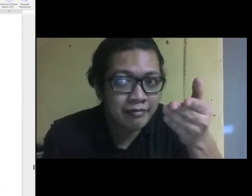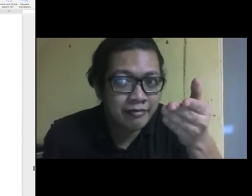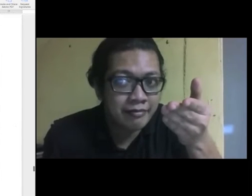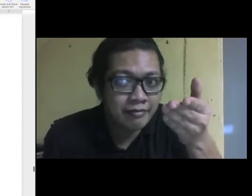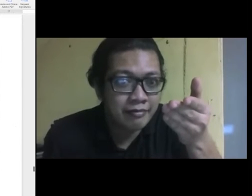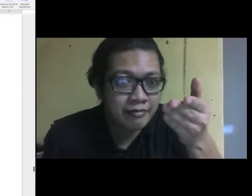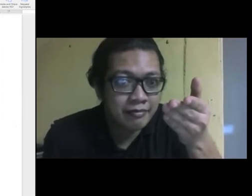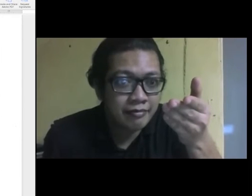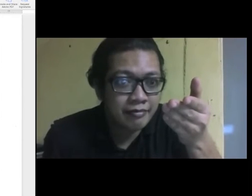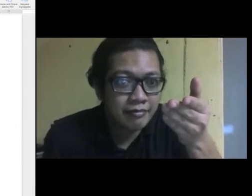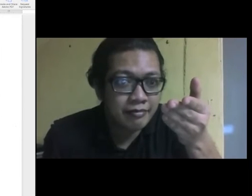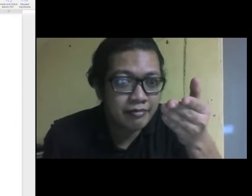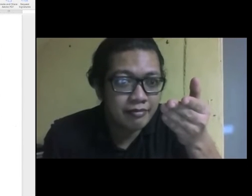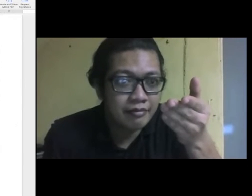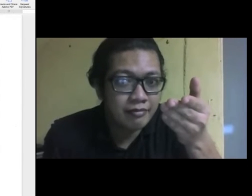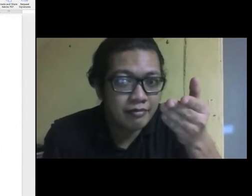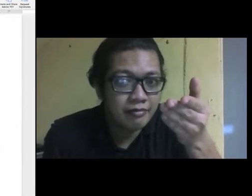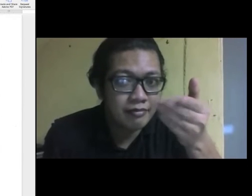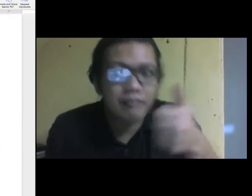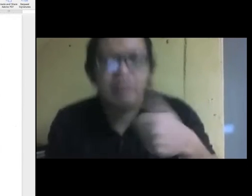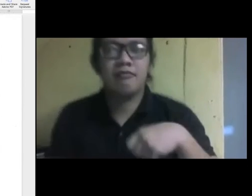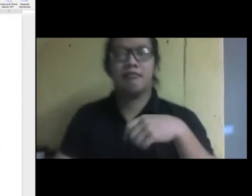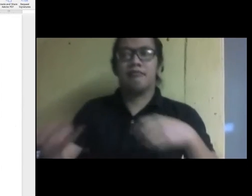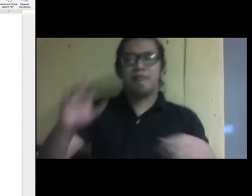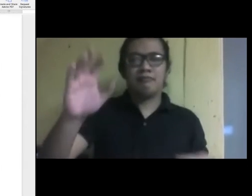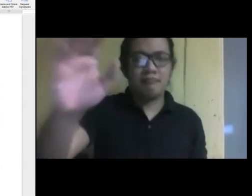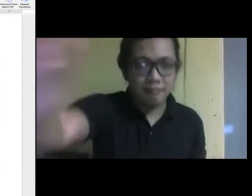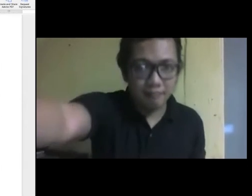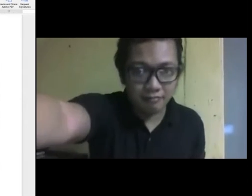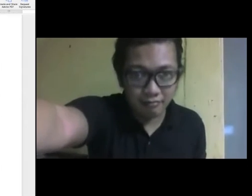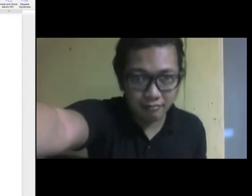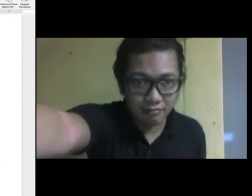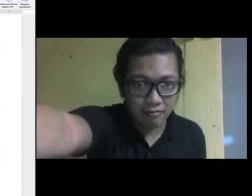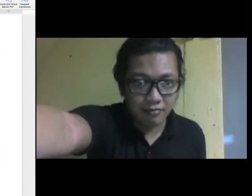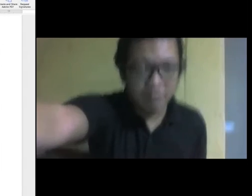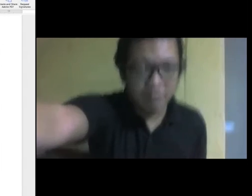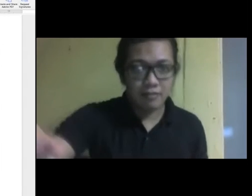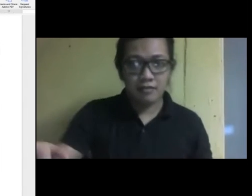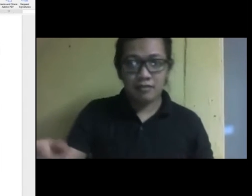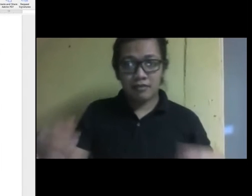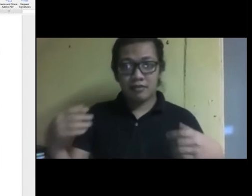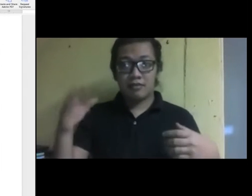I think we're on the next one. Okay. Is this it? Okay.